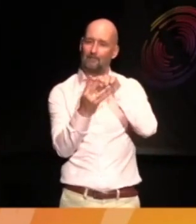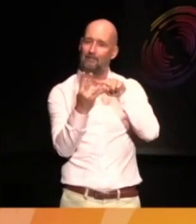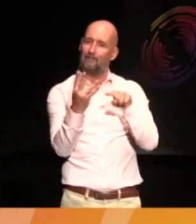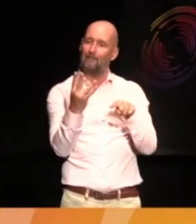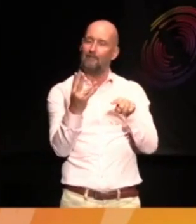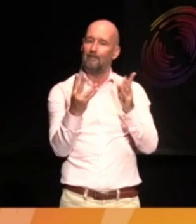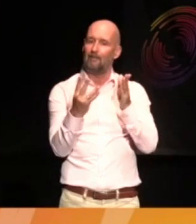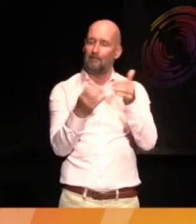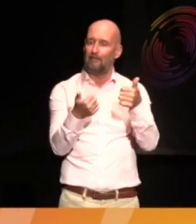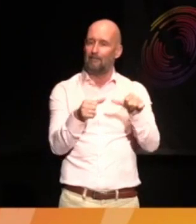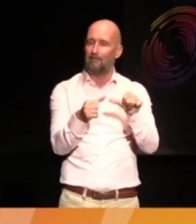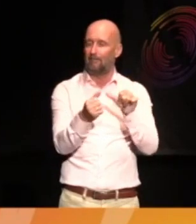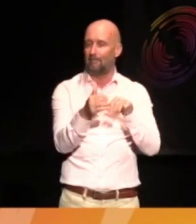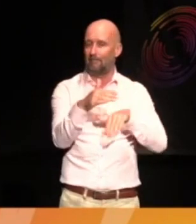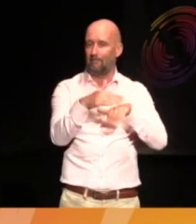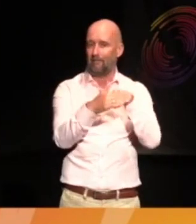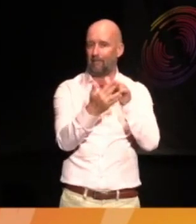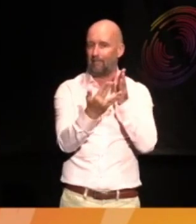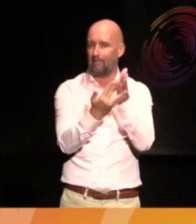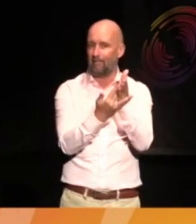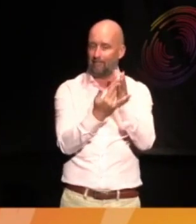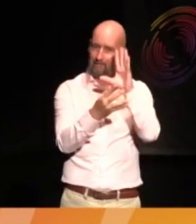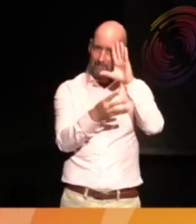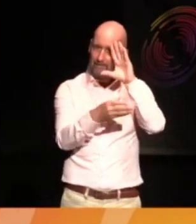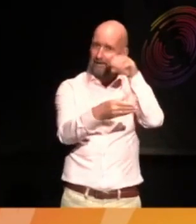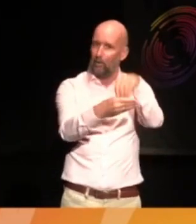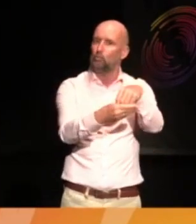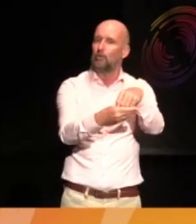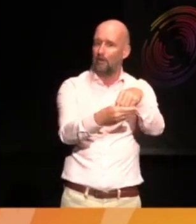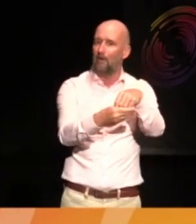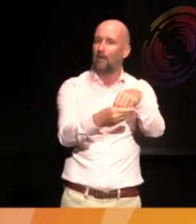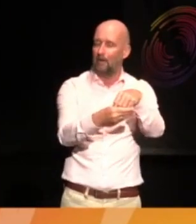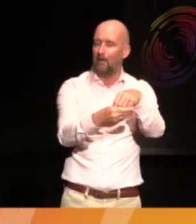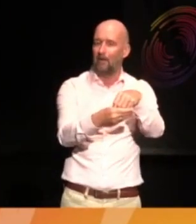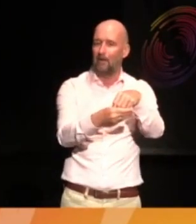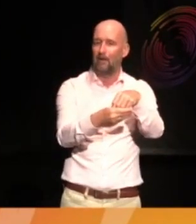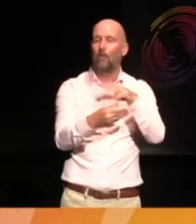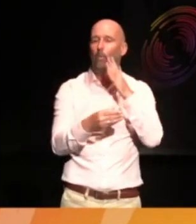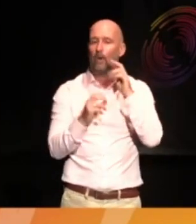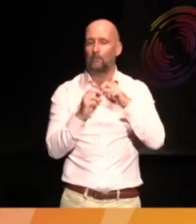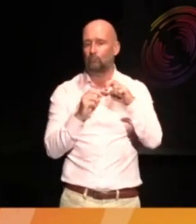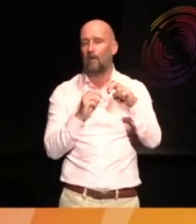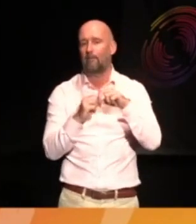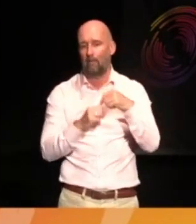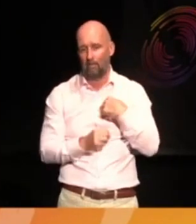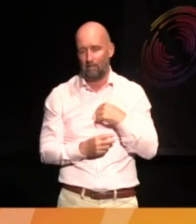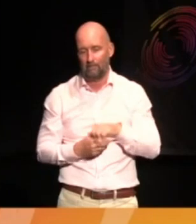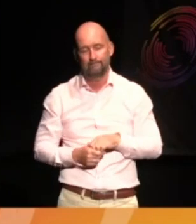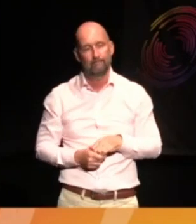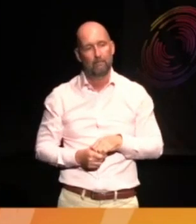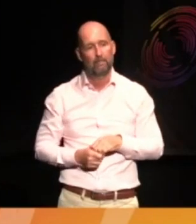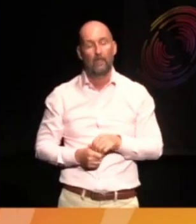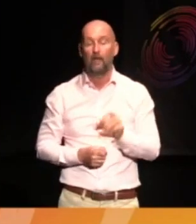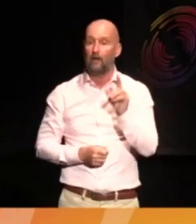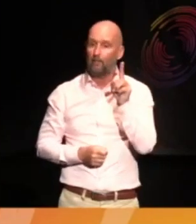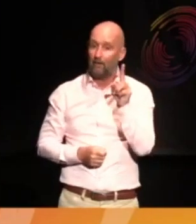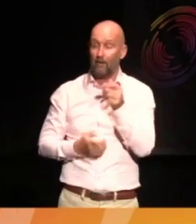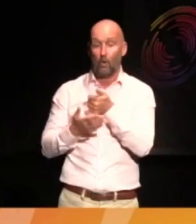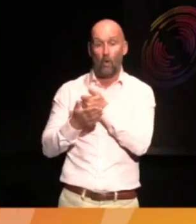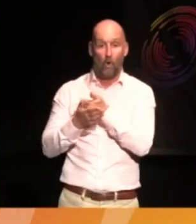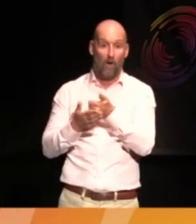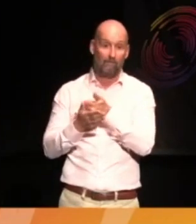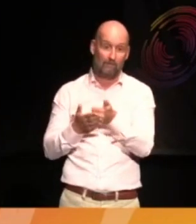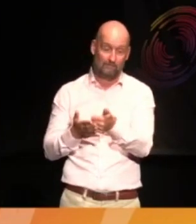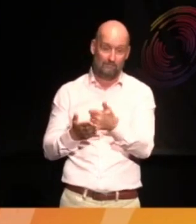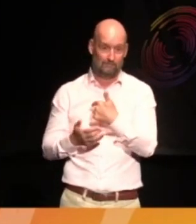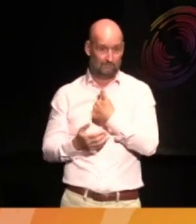had a good experience of inclusion within traveling and whatnot. But often what I find is that the